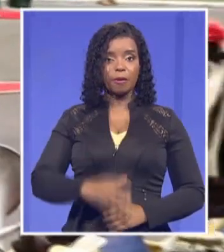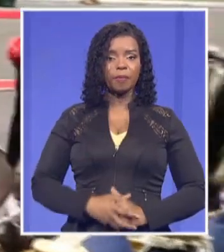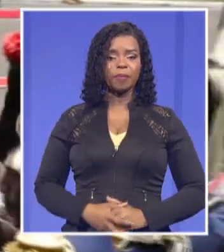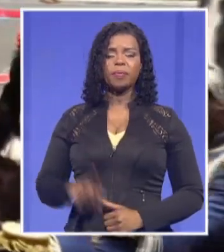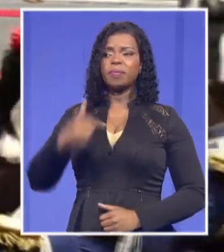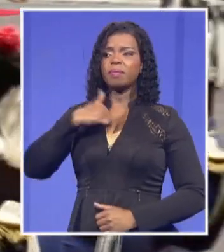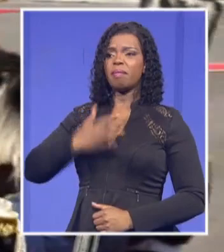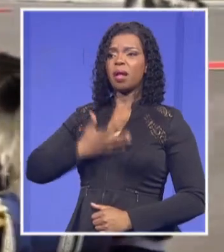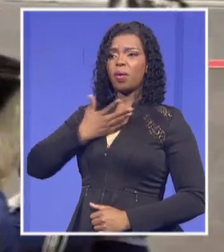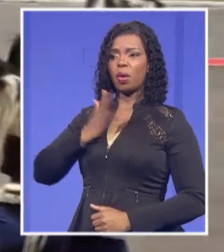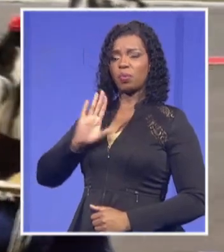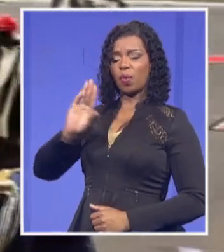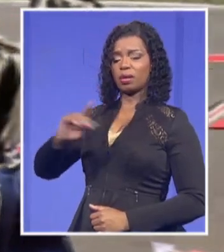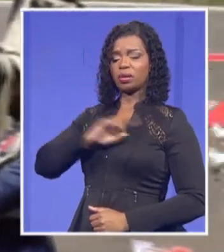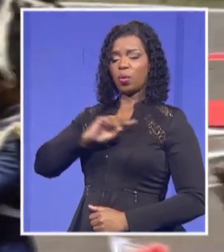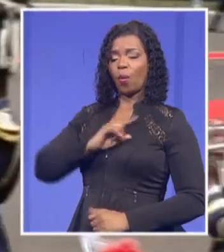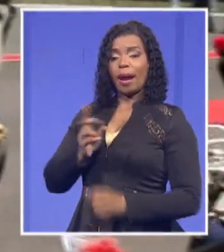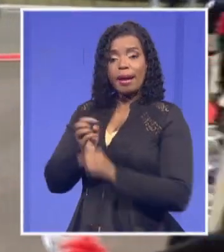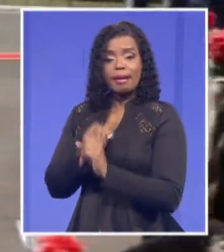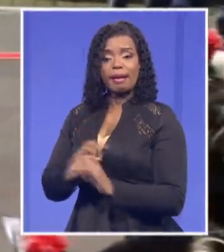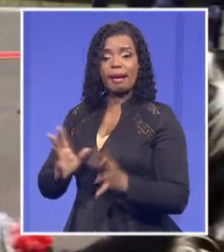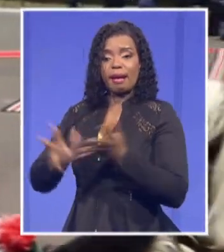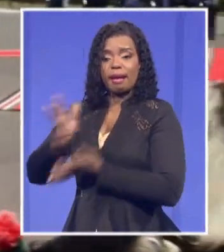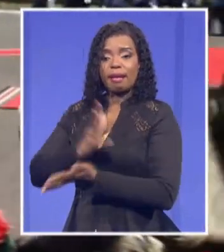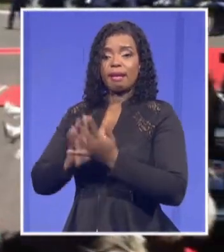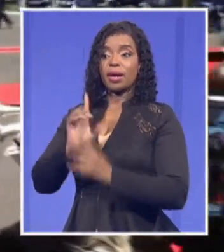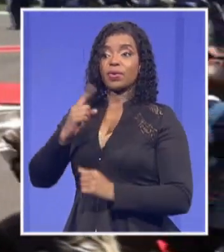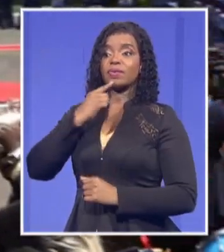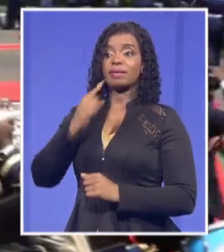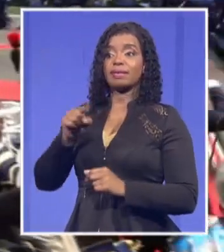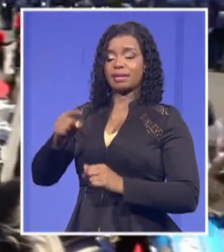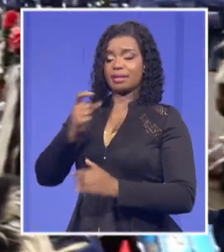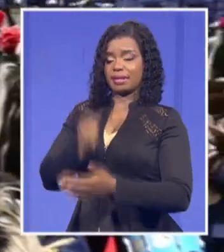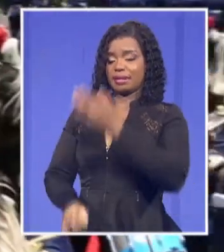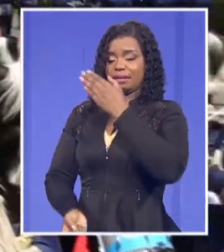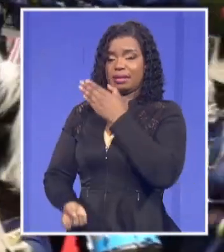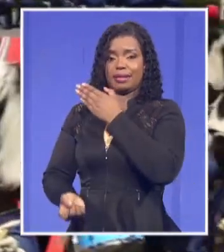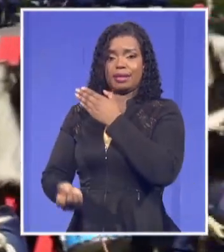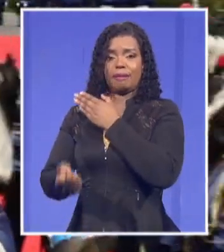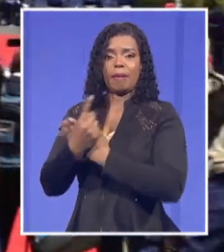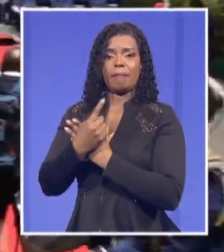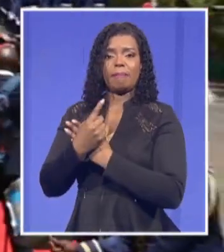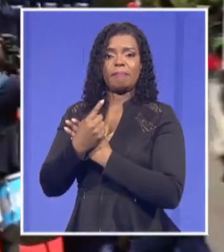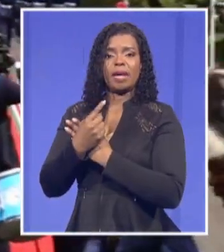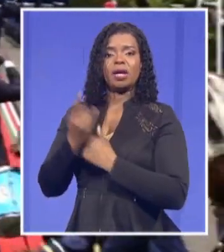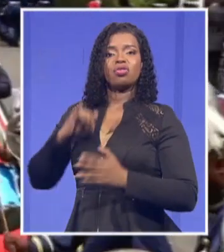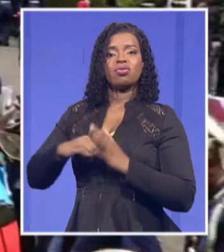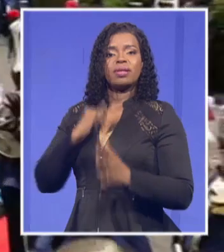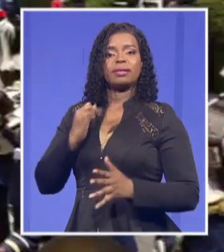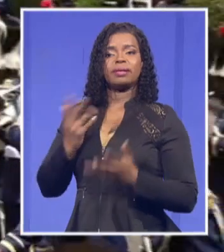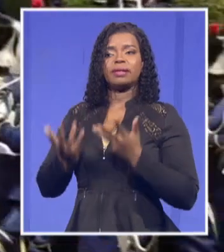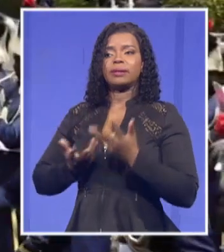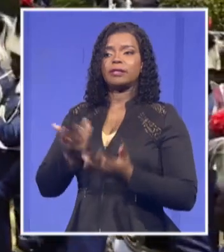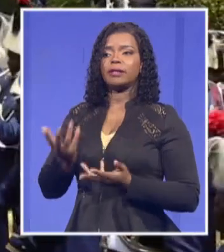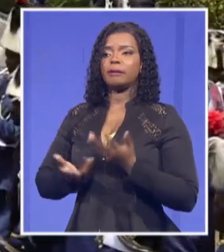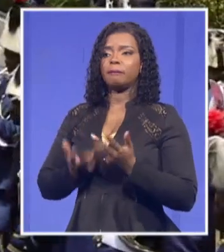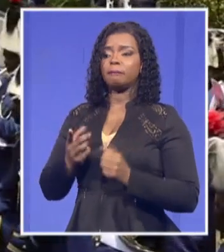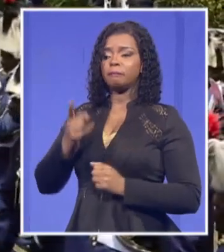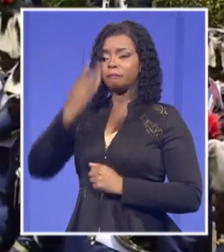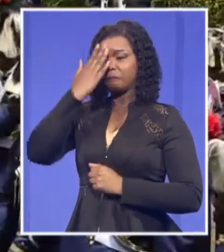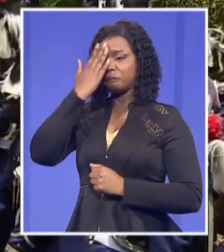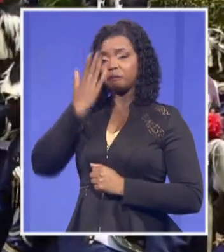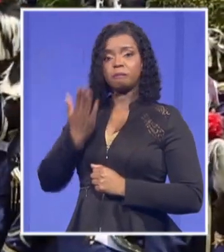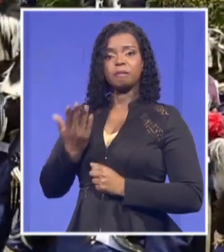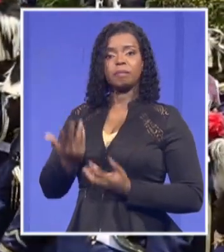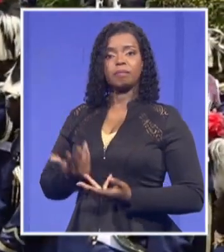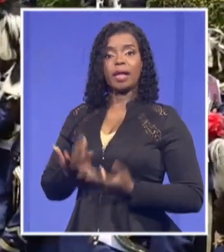beginning of the conversation, that this comes just, as the William Ruto's